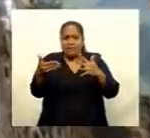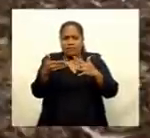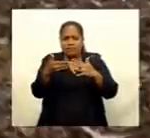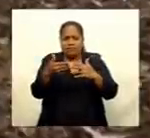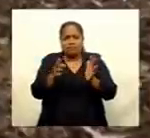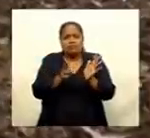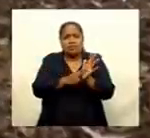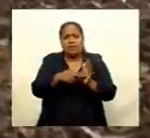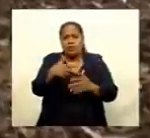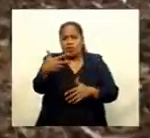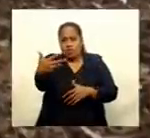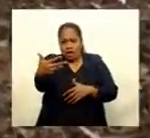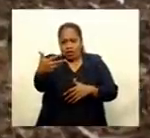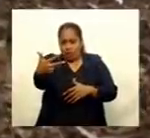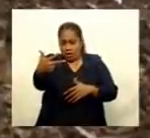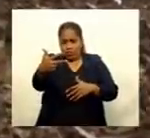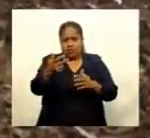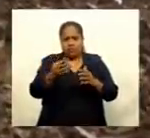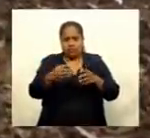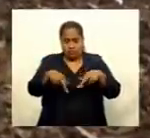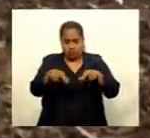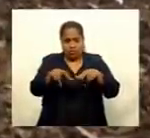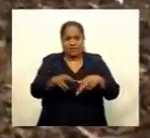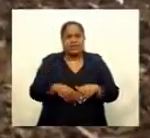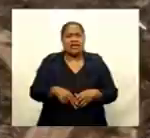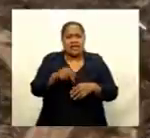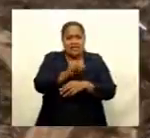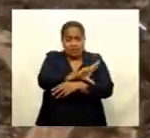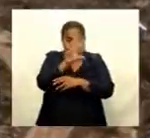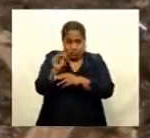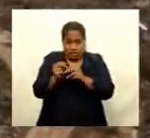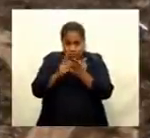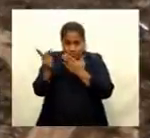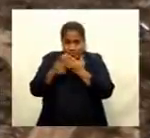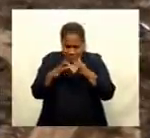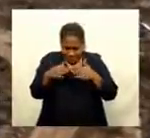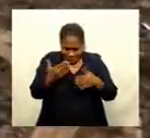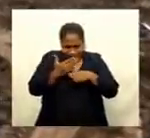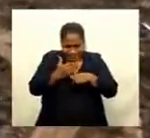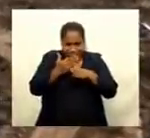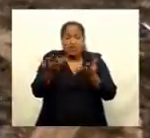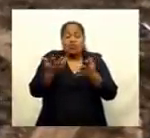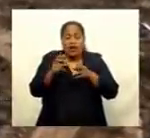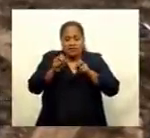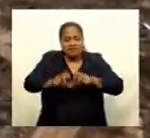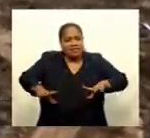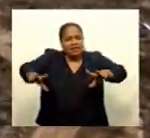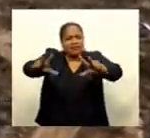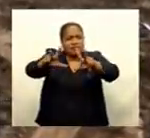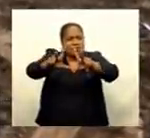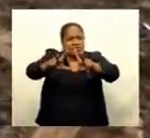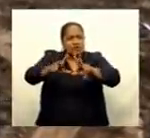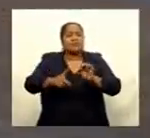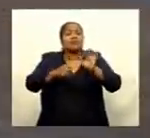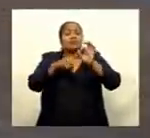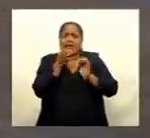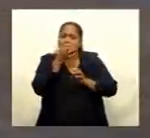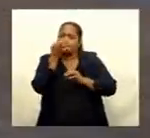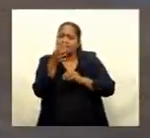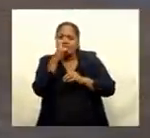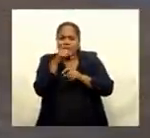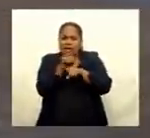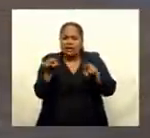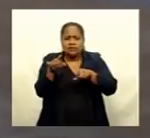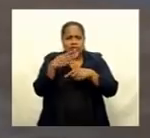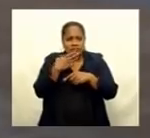that 10 major bridge projects are currently in progress around Viti Levu. Prasad is urging the public to take